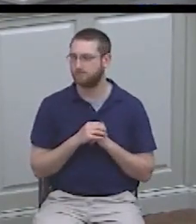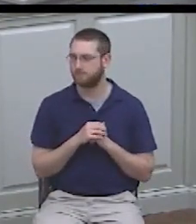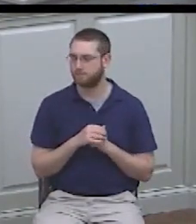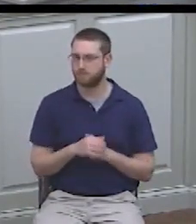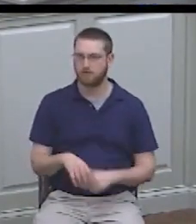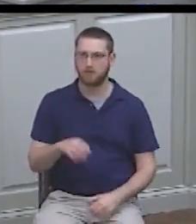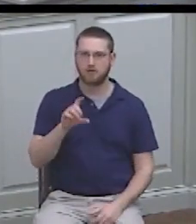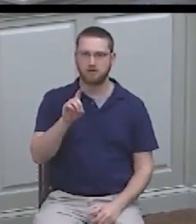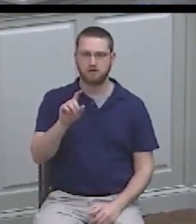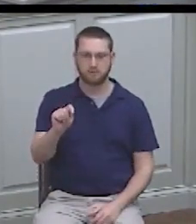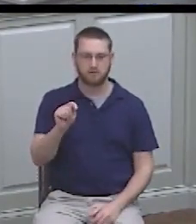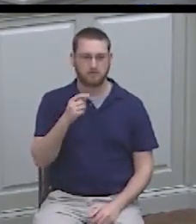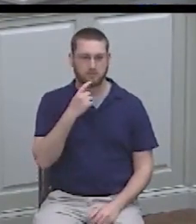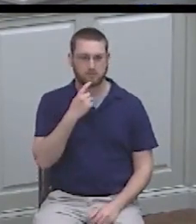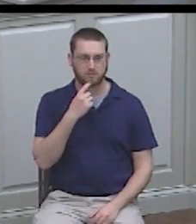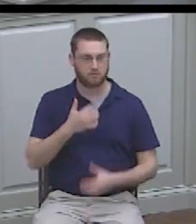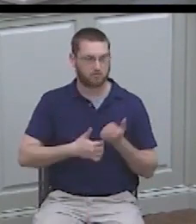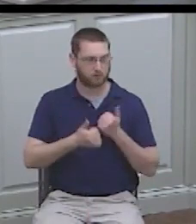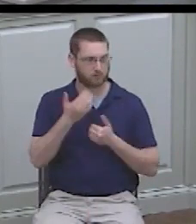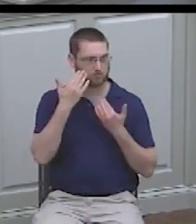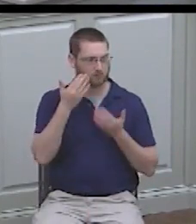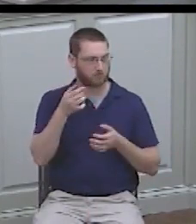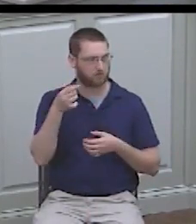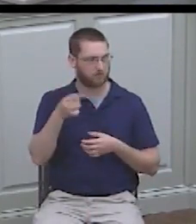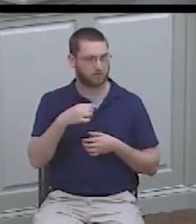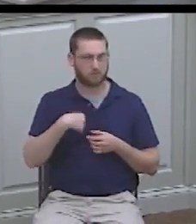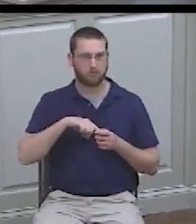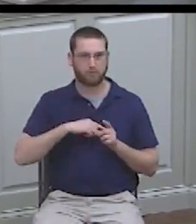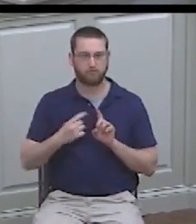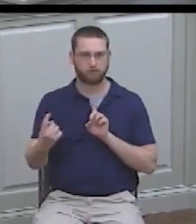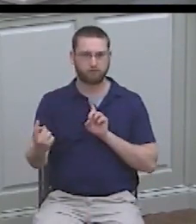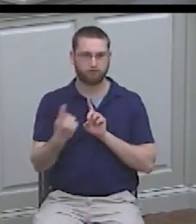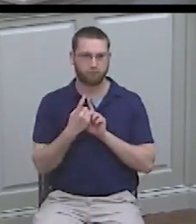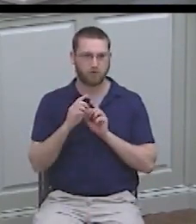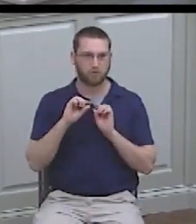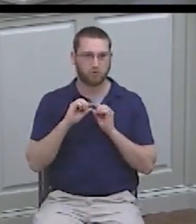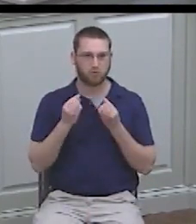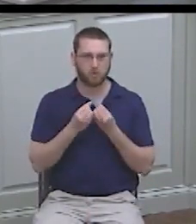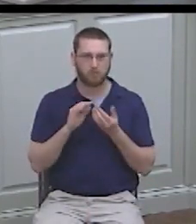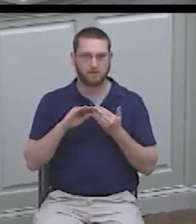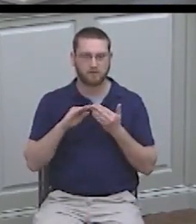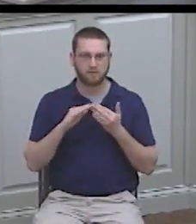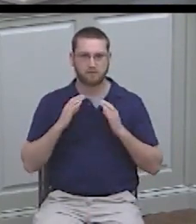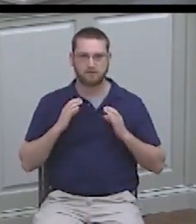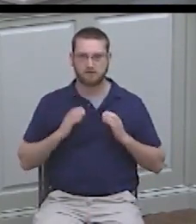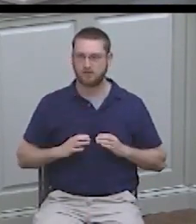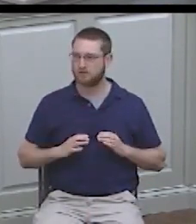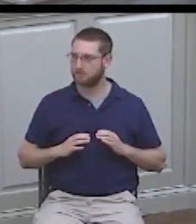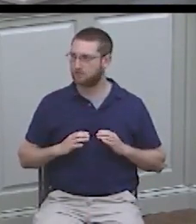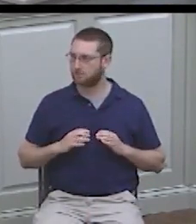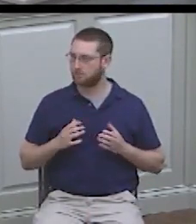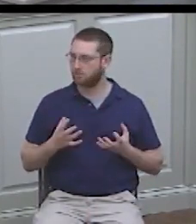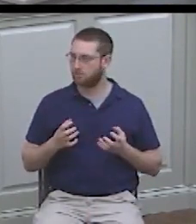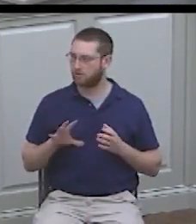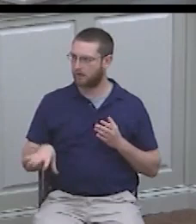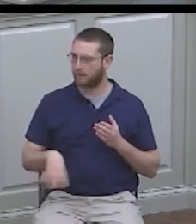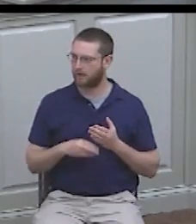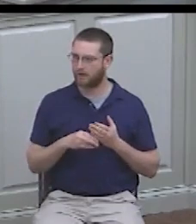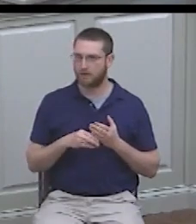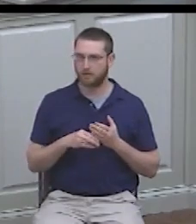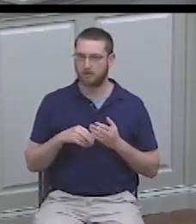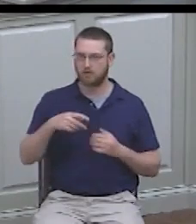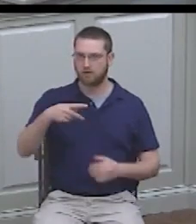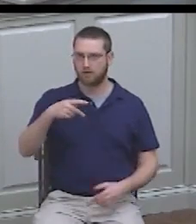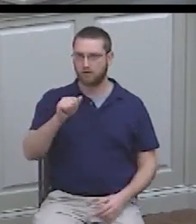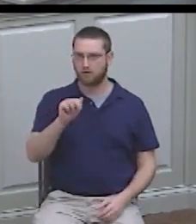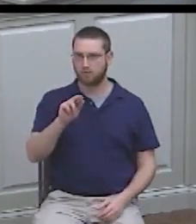just because most people probably don't know this, is we've been approached by a group of citizens to possibly put a park at Henson Park